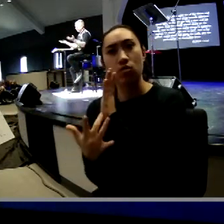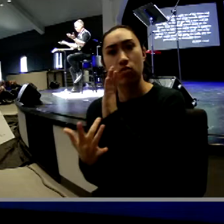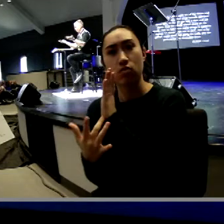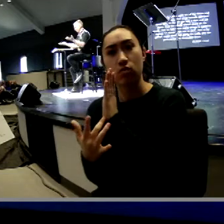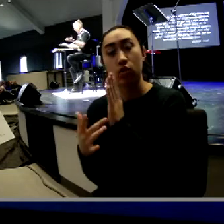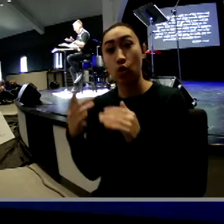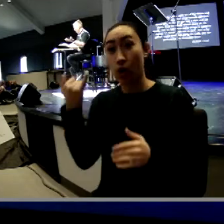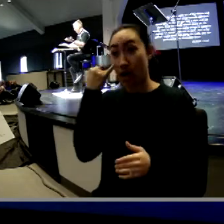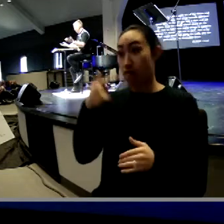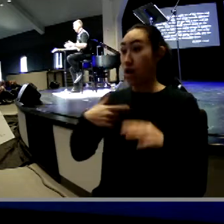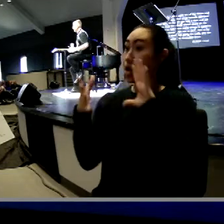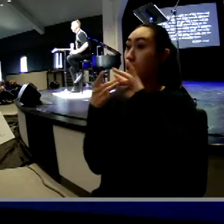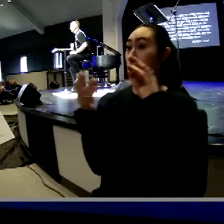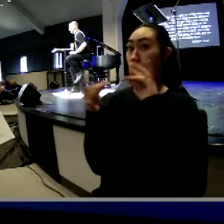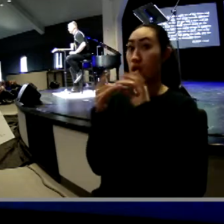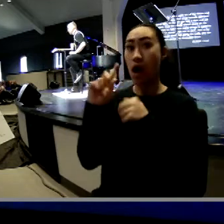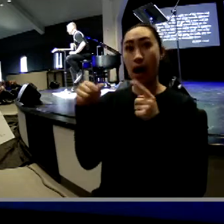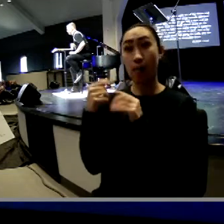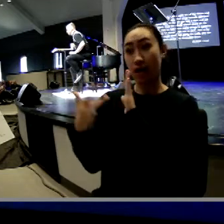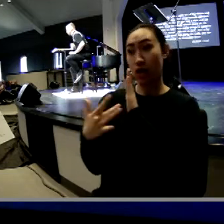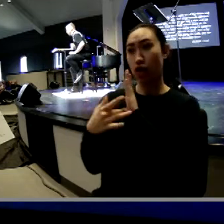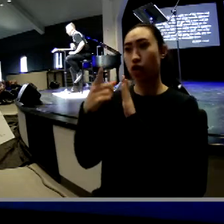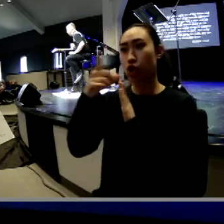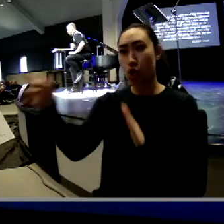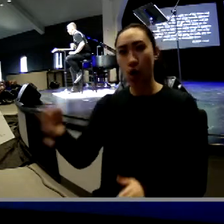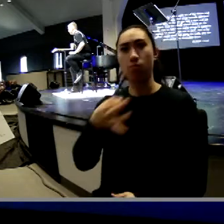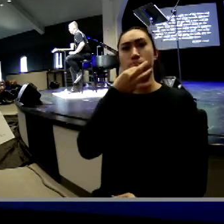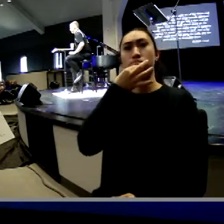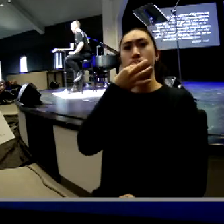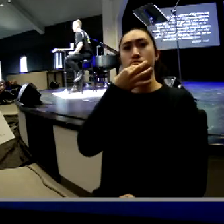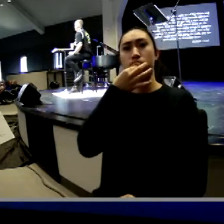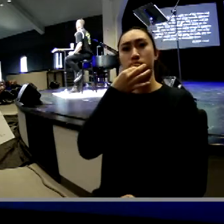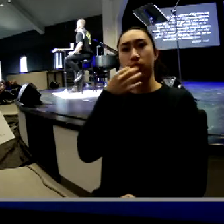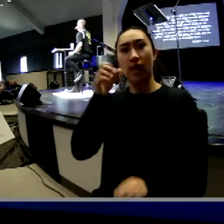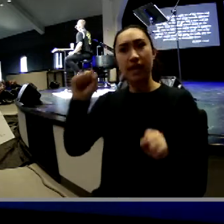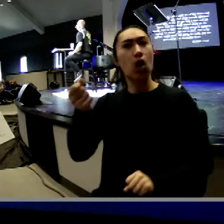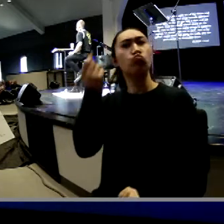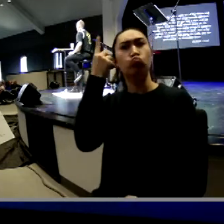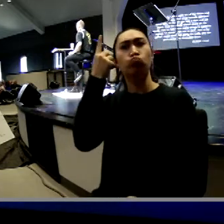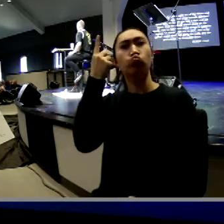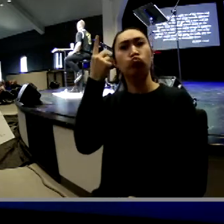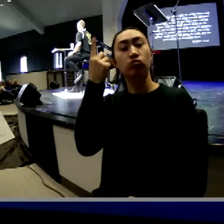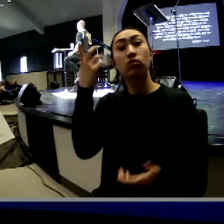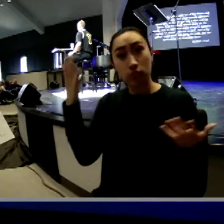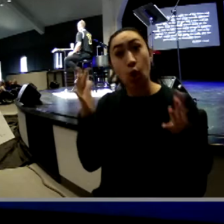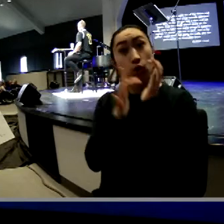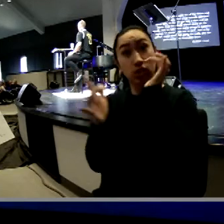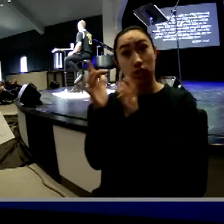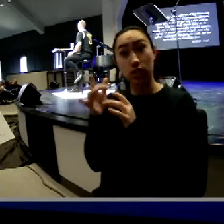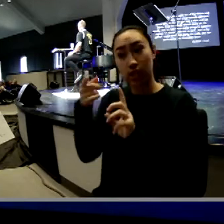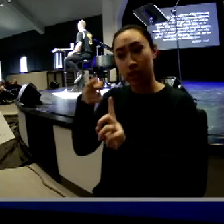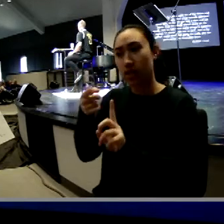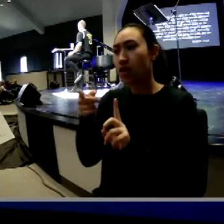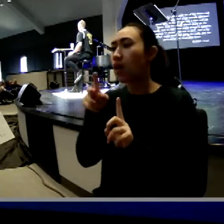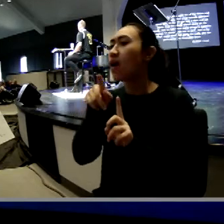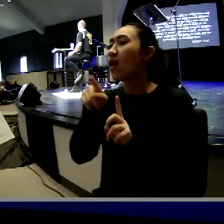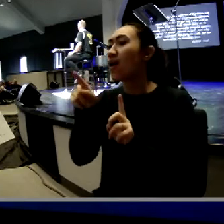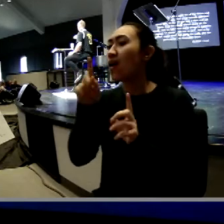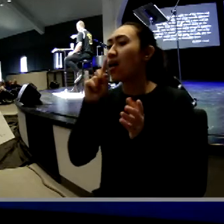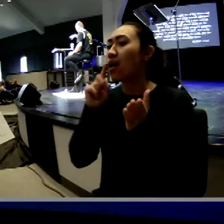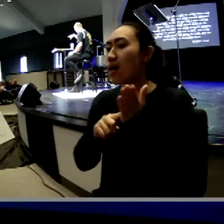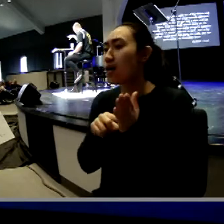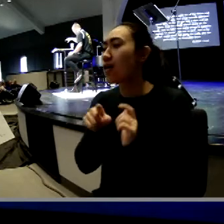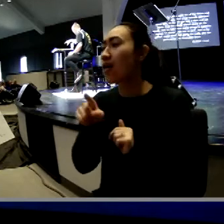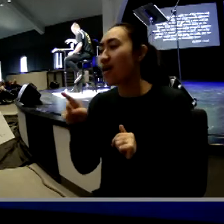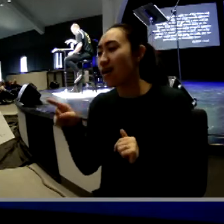farmers. See what I'm saying? He does this intentionally. He meets his audience where they're at and he brings them where they should be. This is